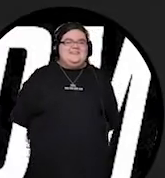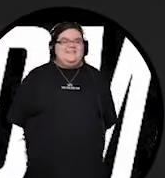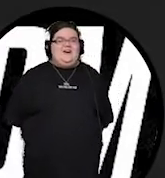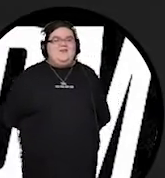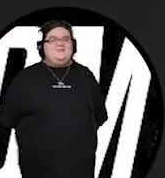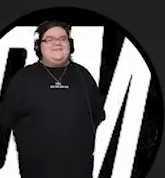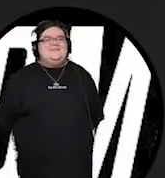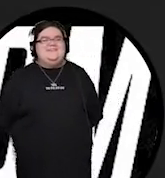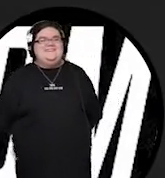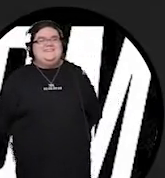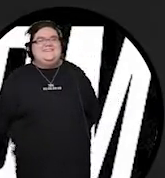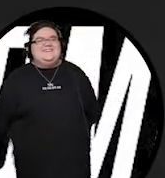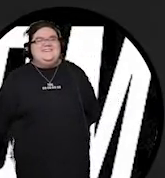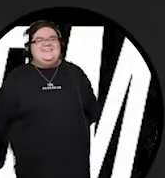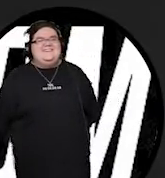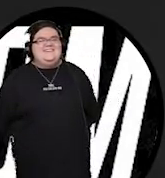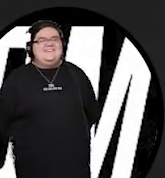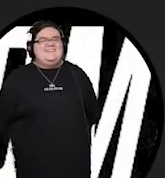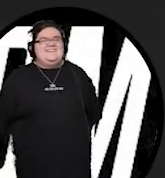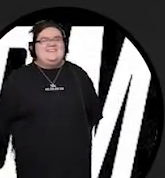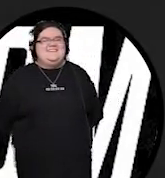Oh. Oh. It's quite elegant